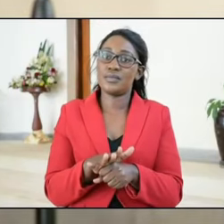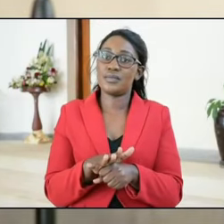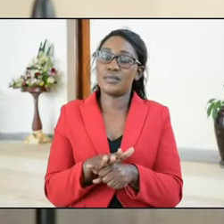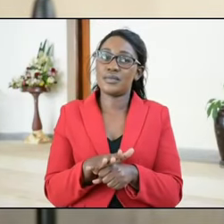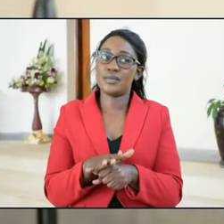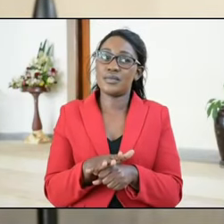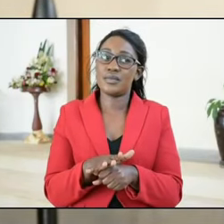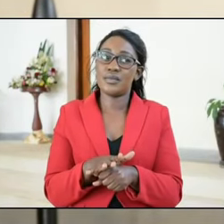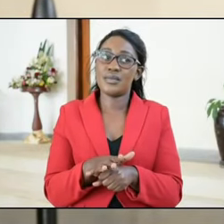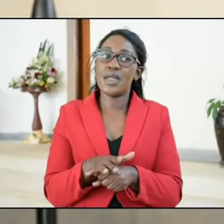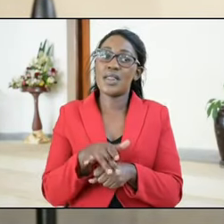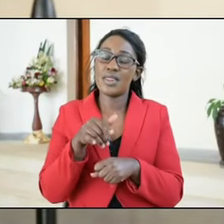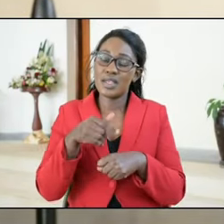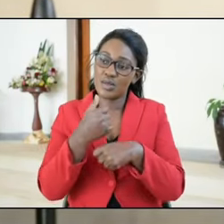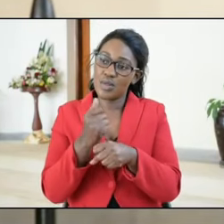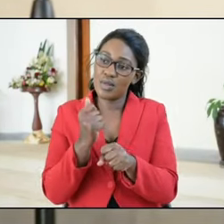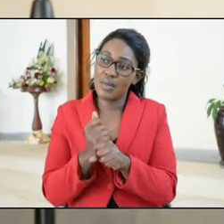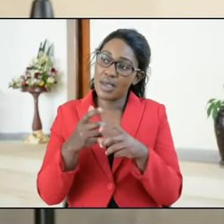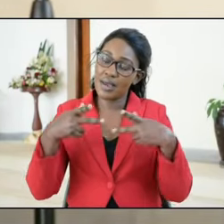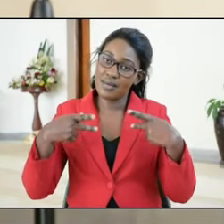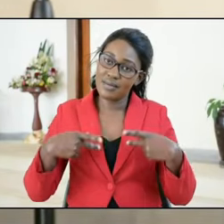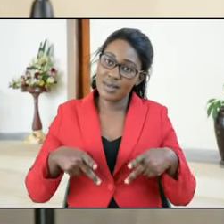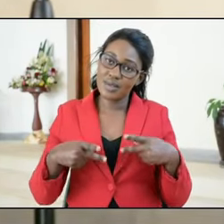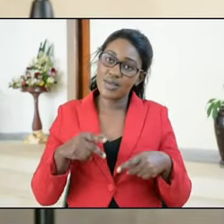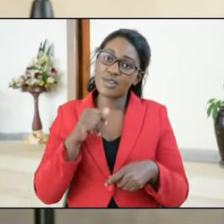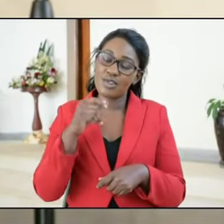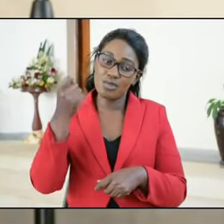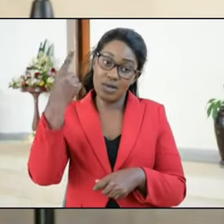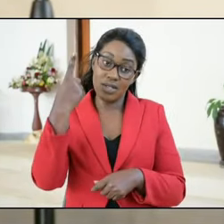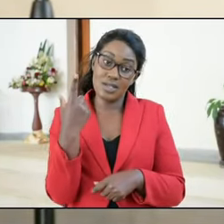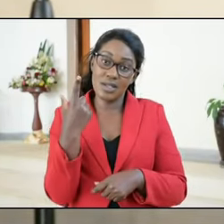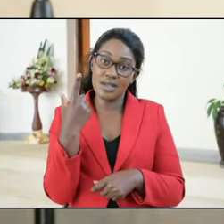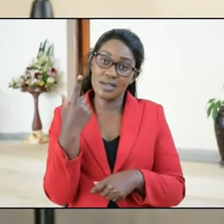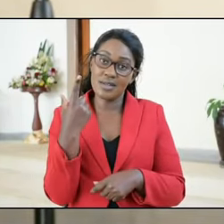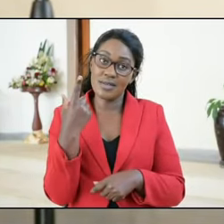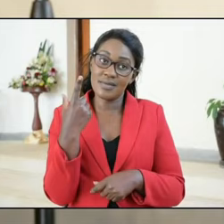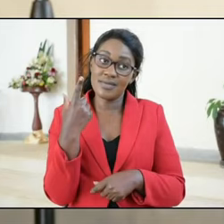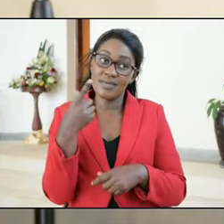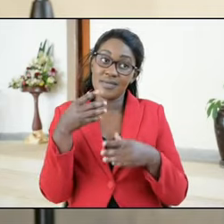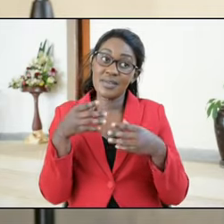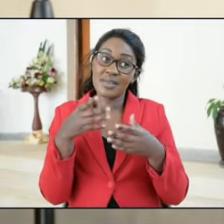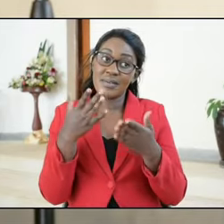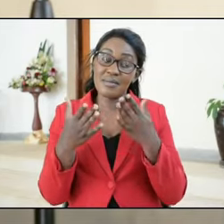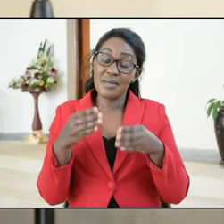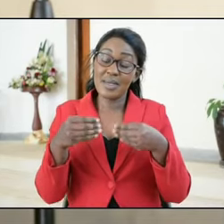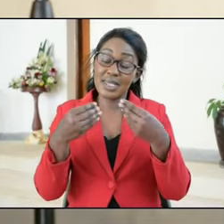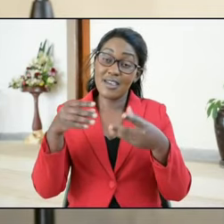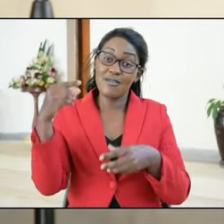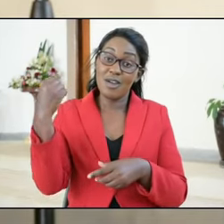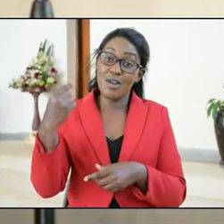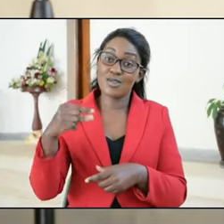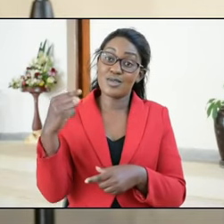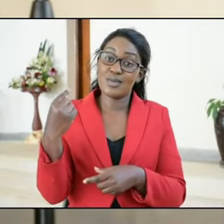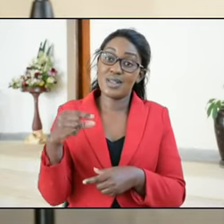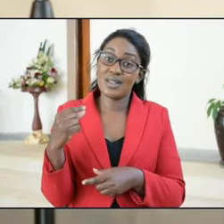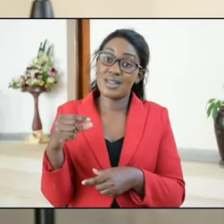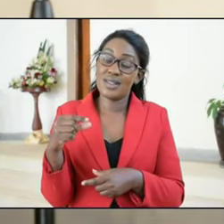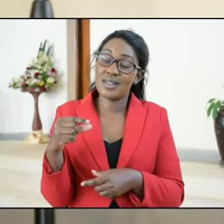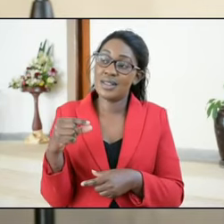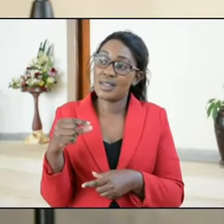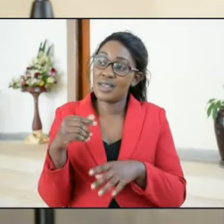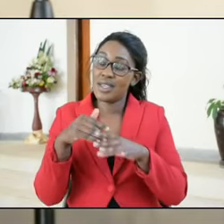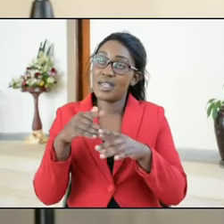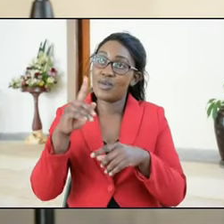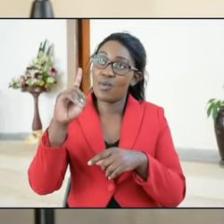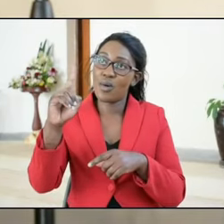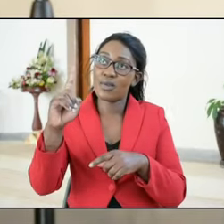can deter centrality of the gospel in one's life. And